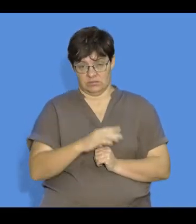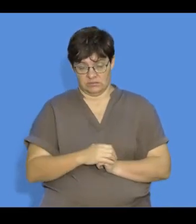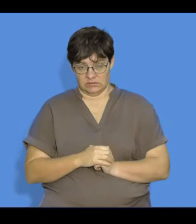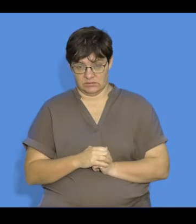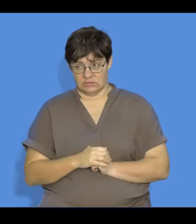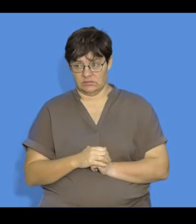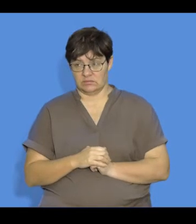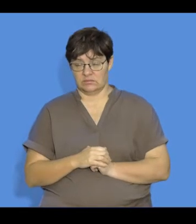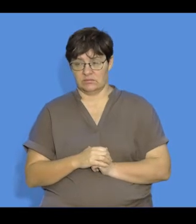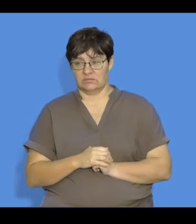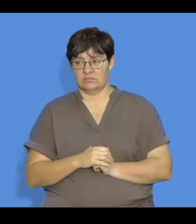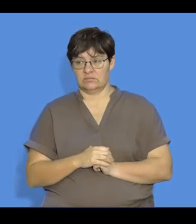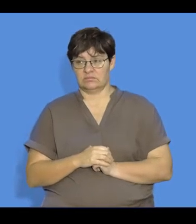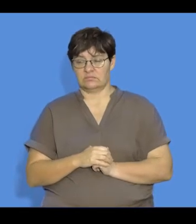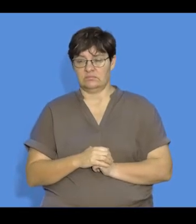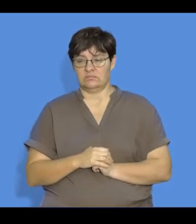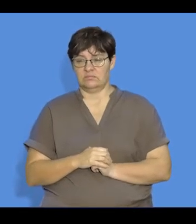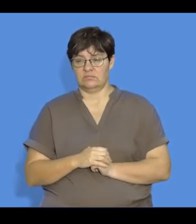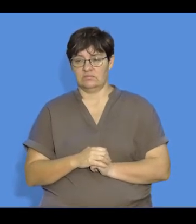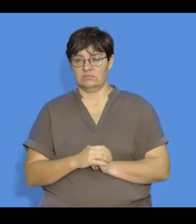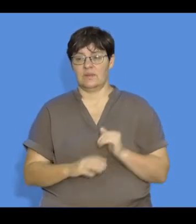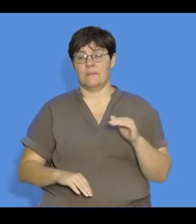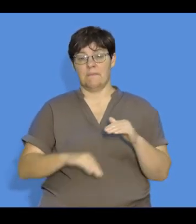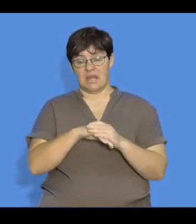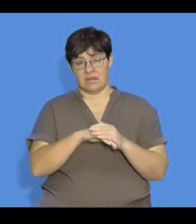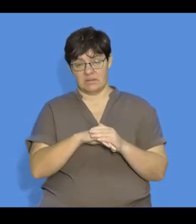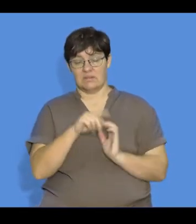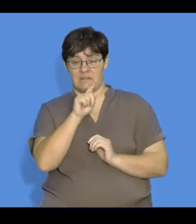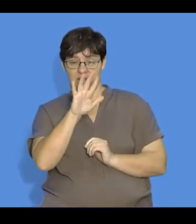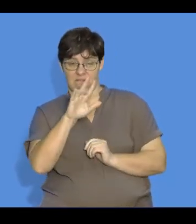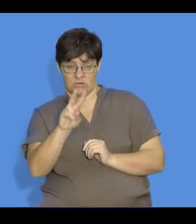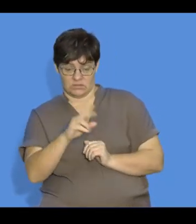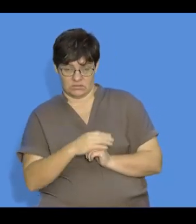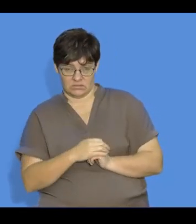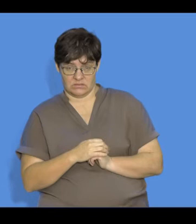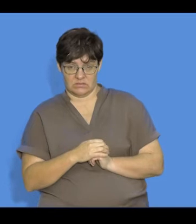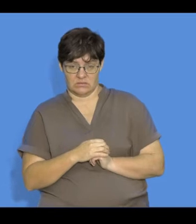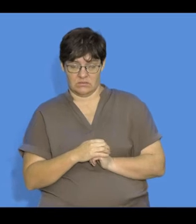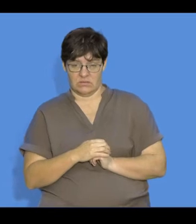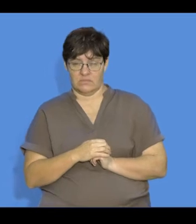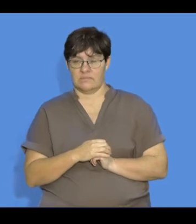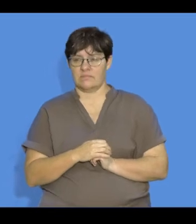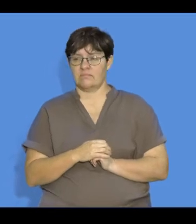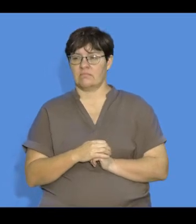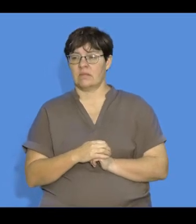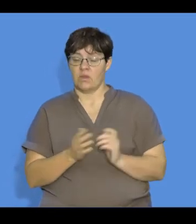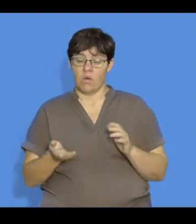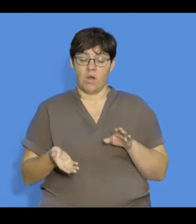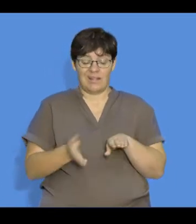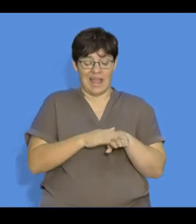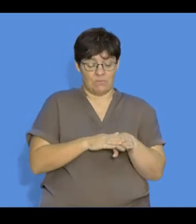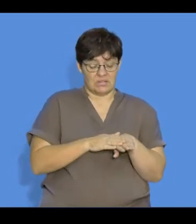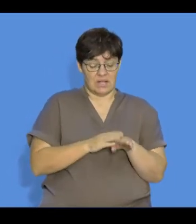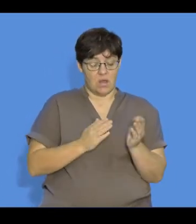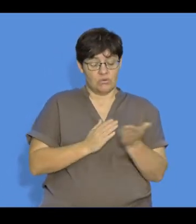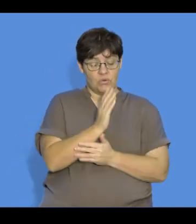volts, right? Okay, so the maximum voltage is 5 volts. Now we are saying that if there is the same current